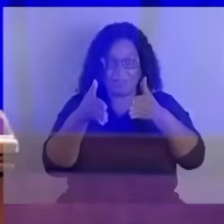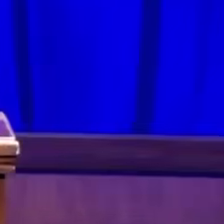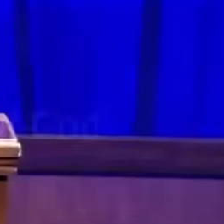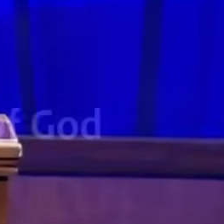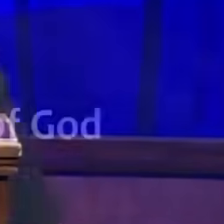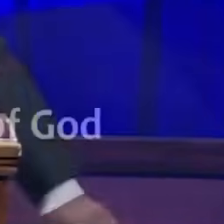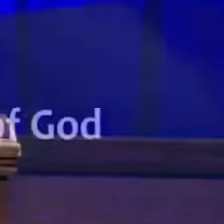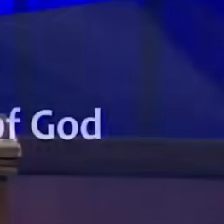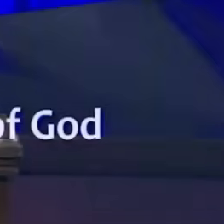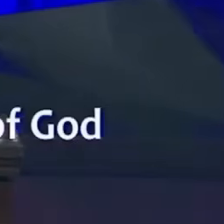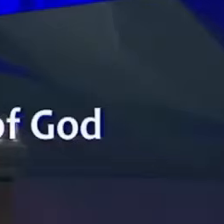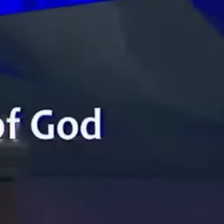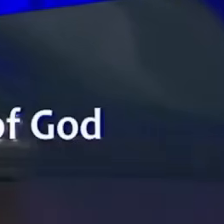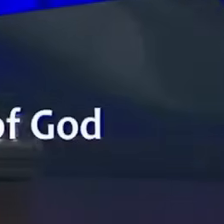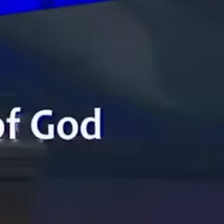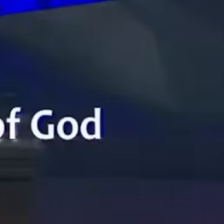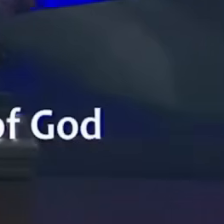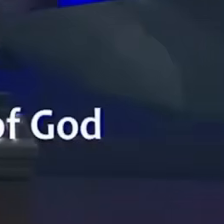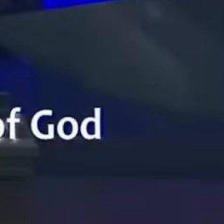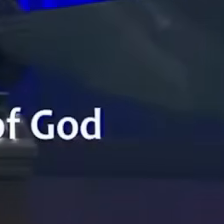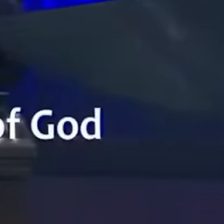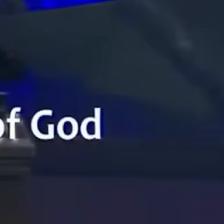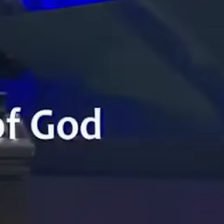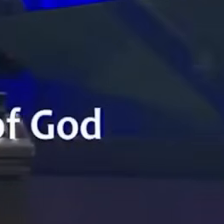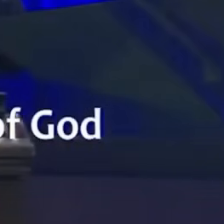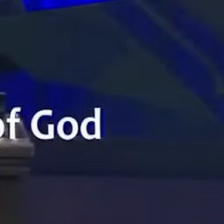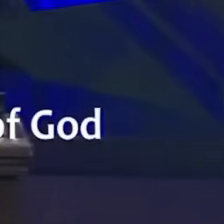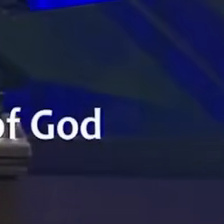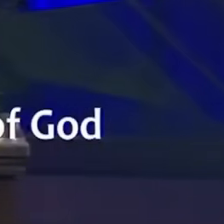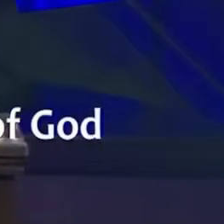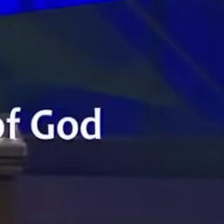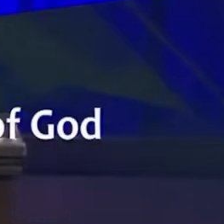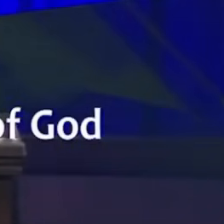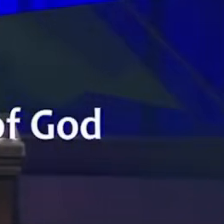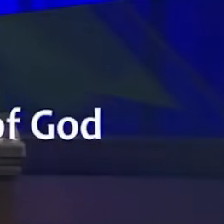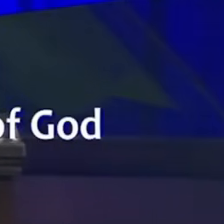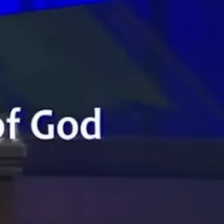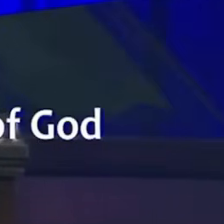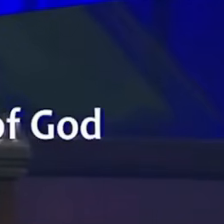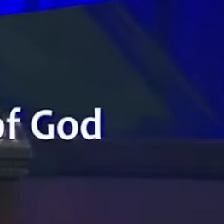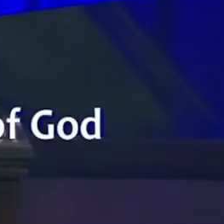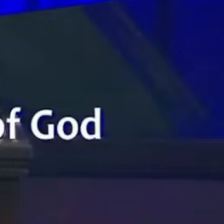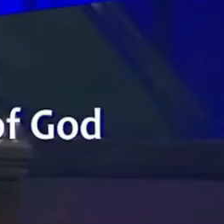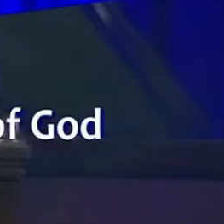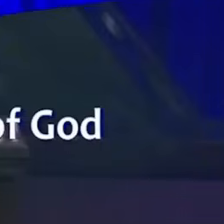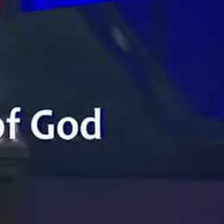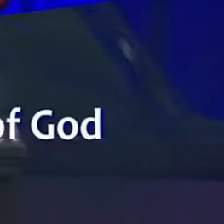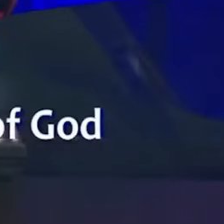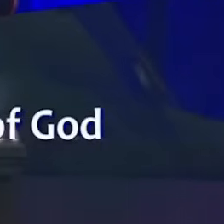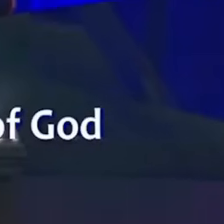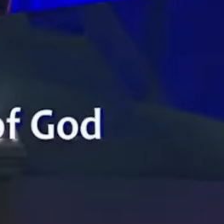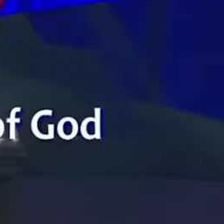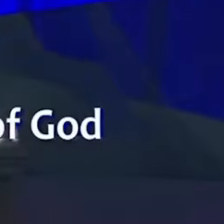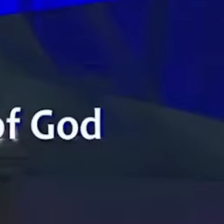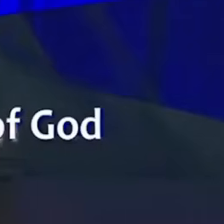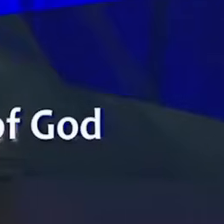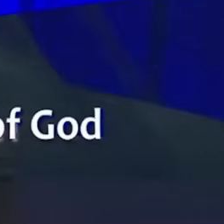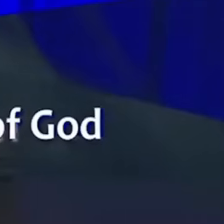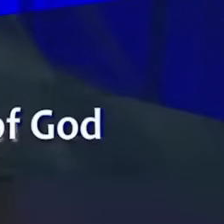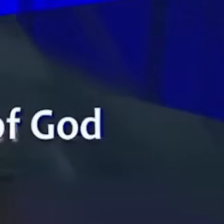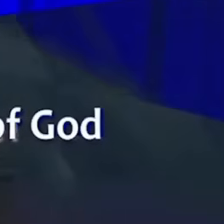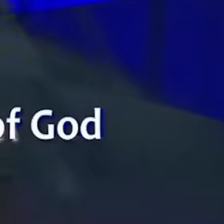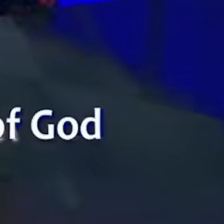God. We need to concentrate on the providence of God. Somebody say concentrate. Concentrate on